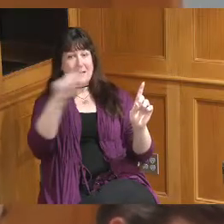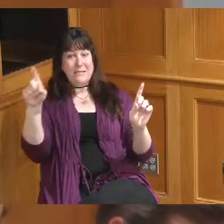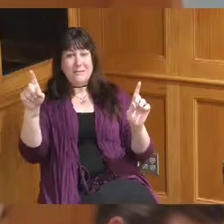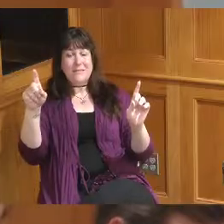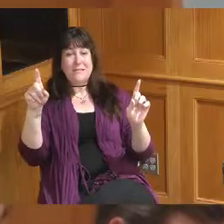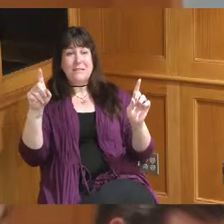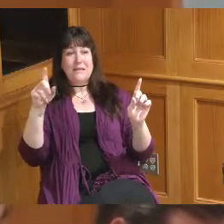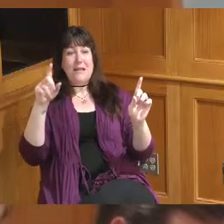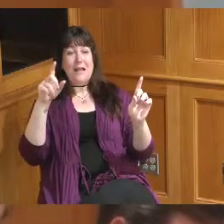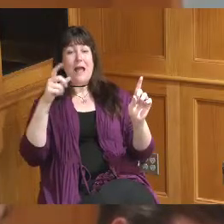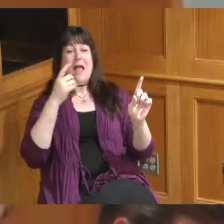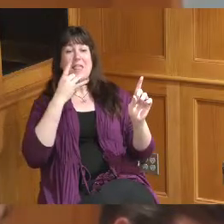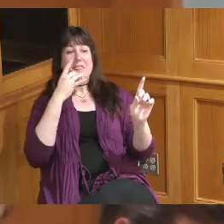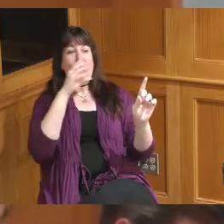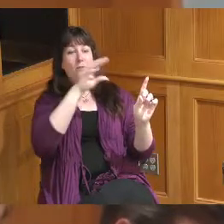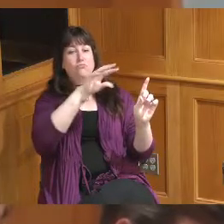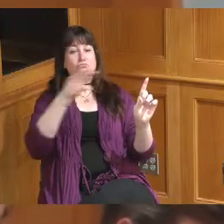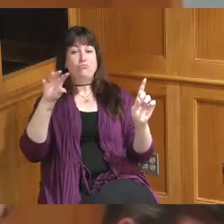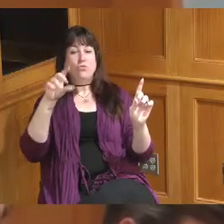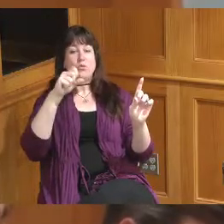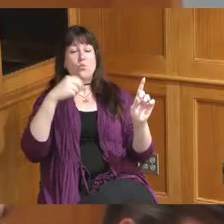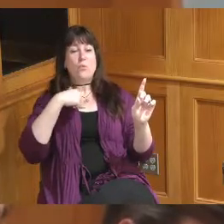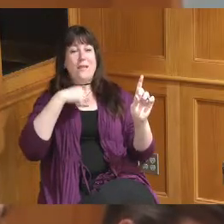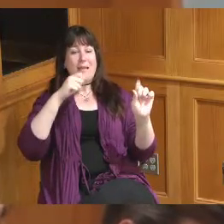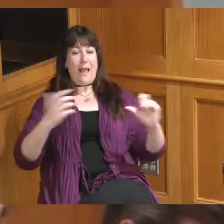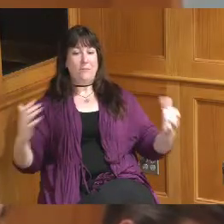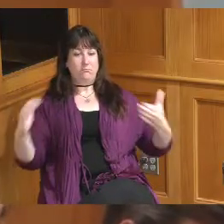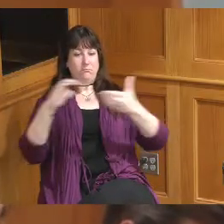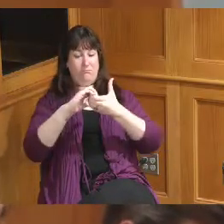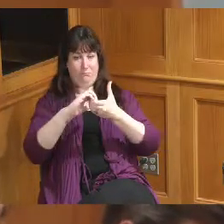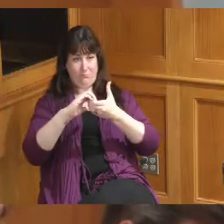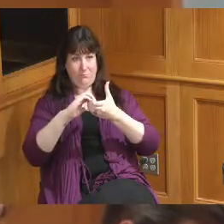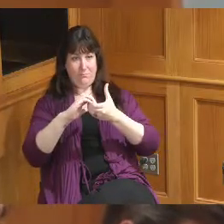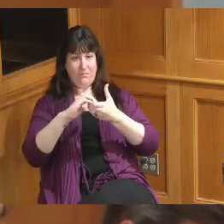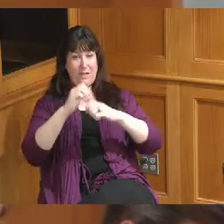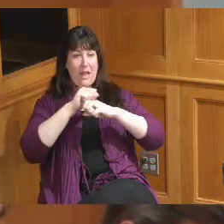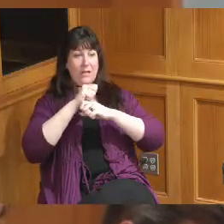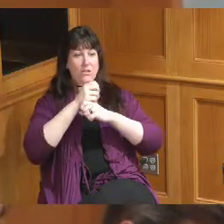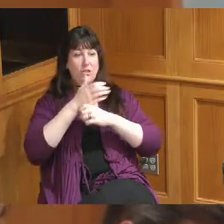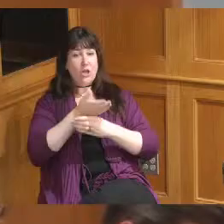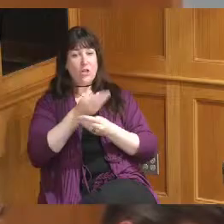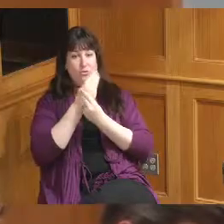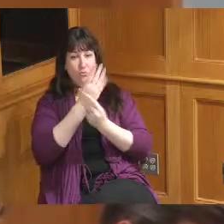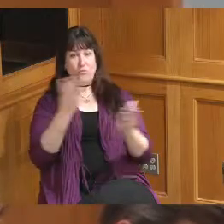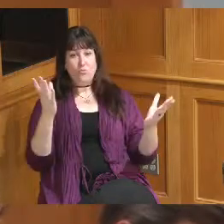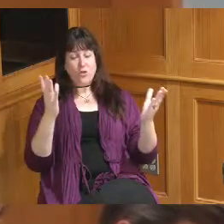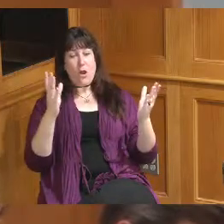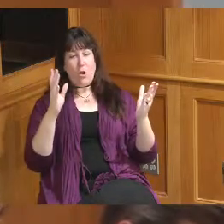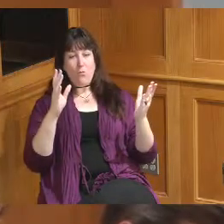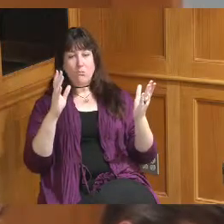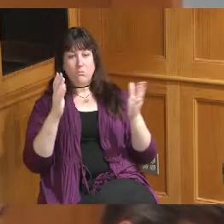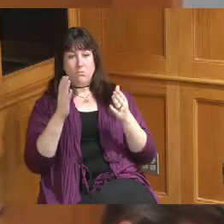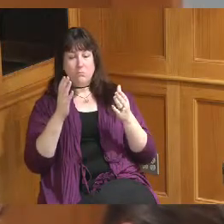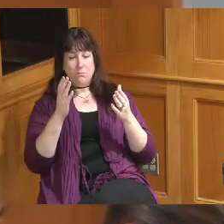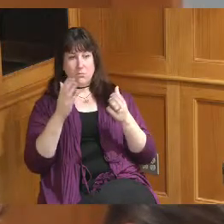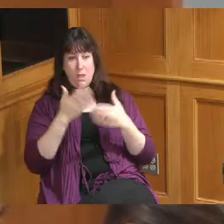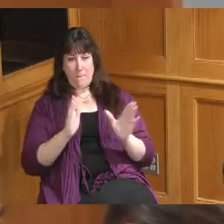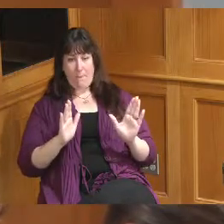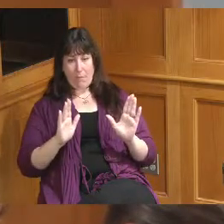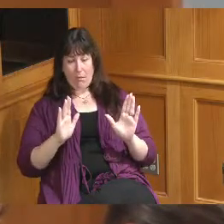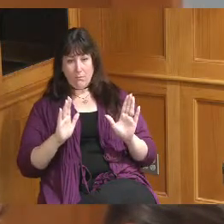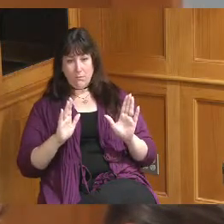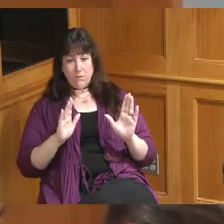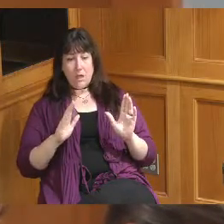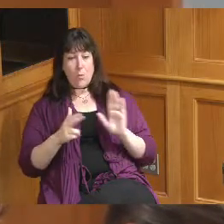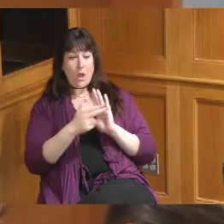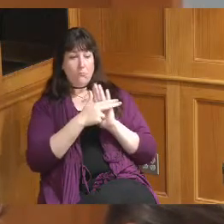that there is a central point of information to get that information out to the public, and to ensure that we are highlighting all the communities so it's not